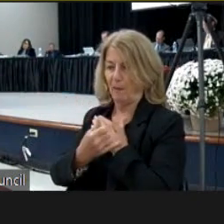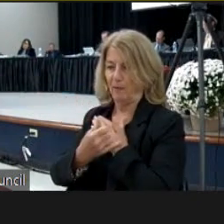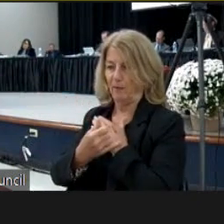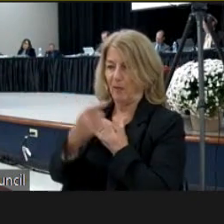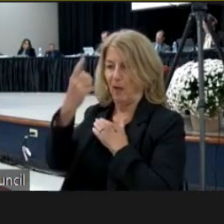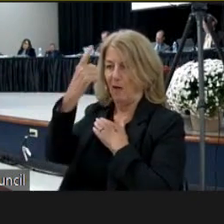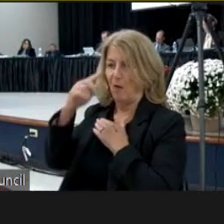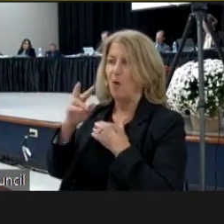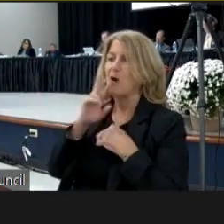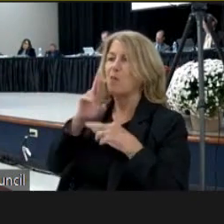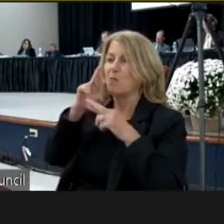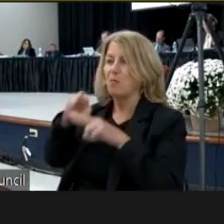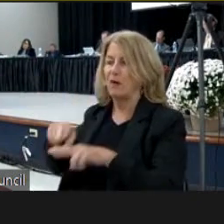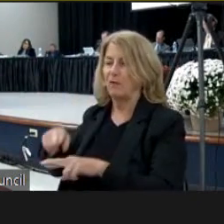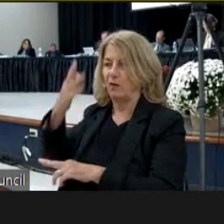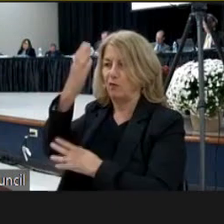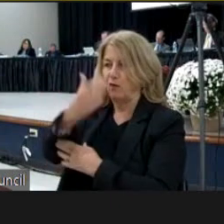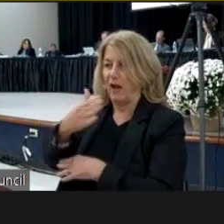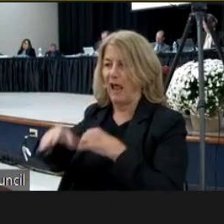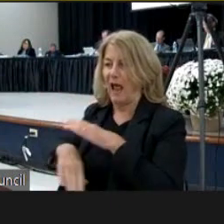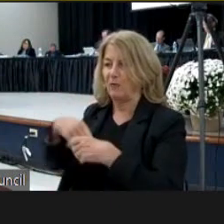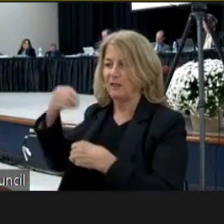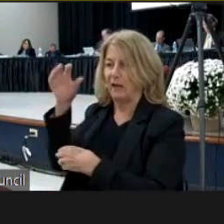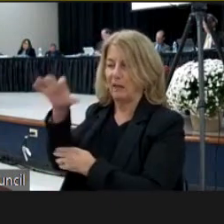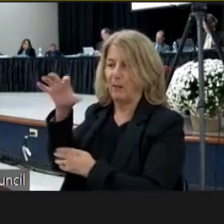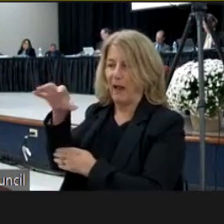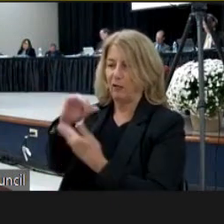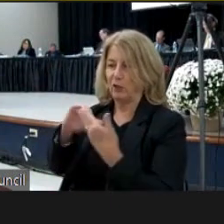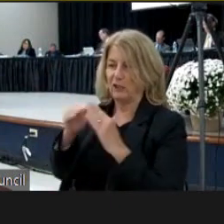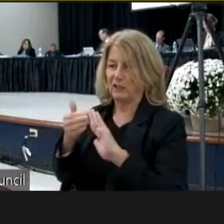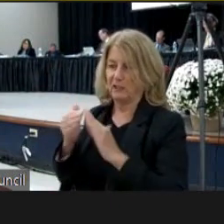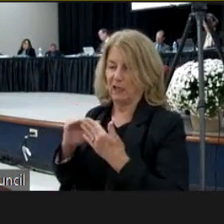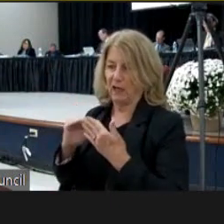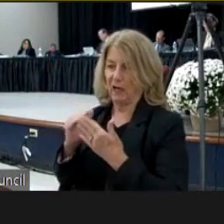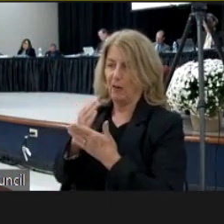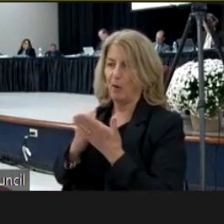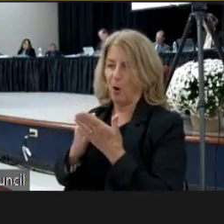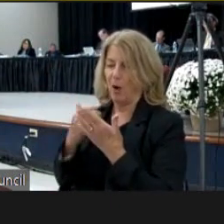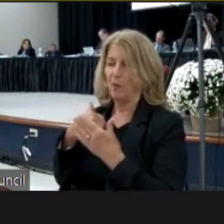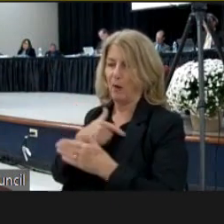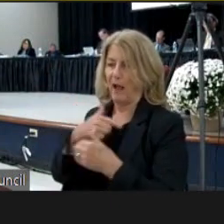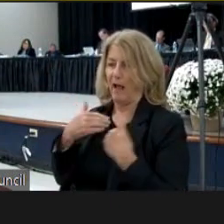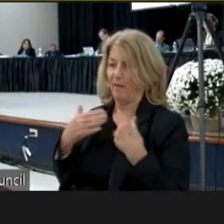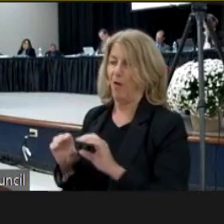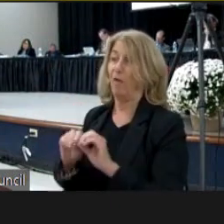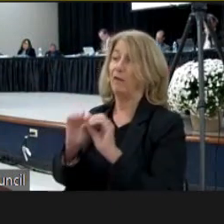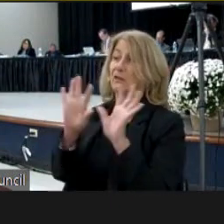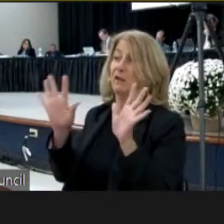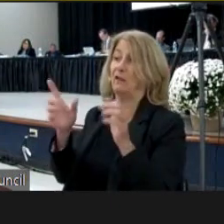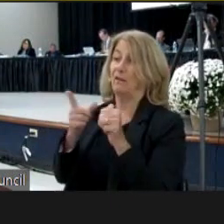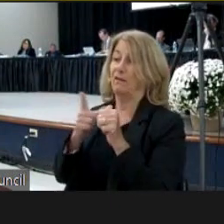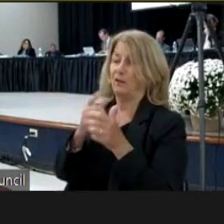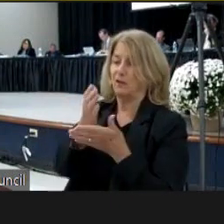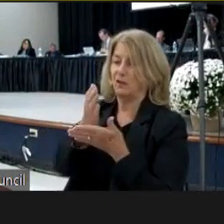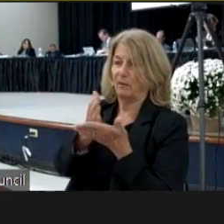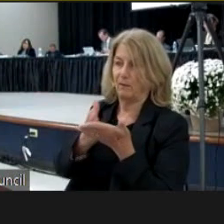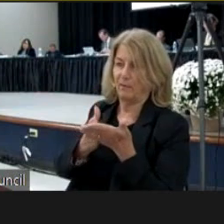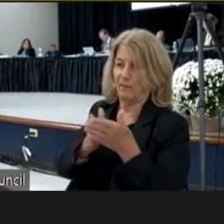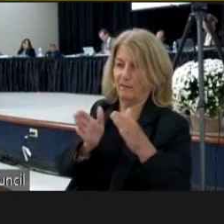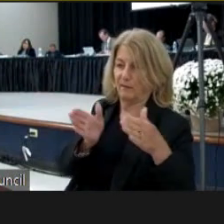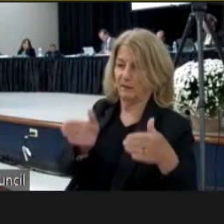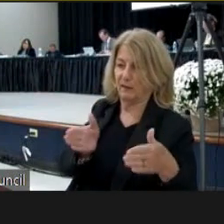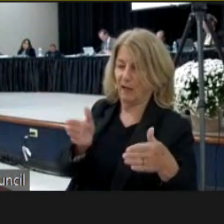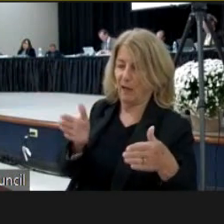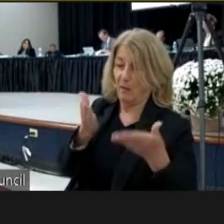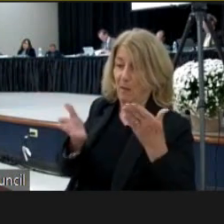Riverfront outside of the Baylor and city components. We've got obviously our first phase, which you may have seen we're